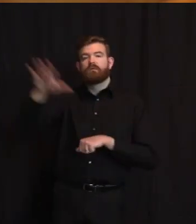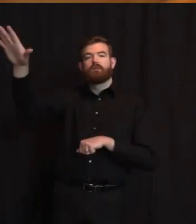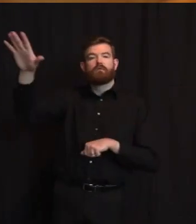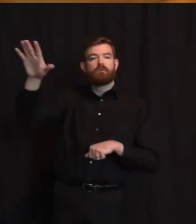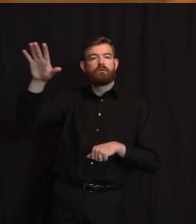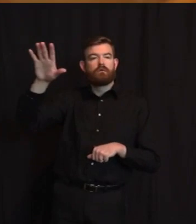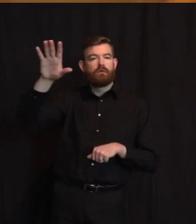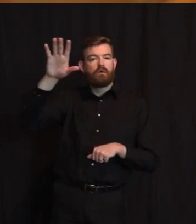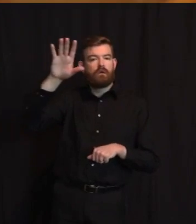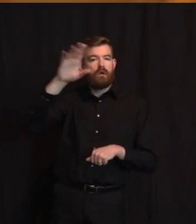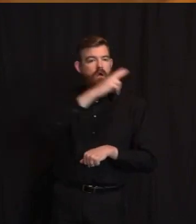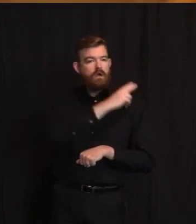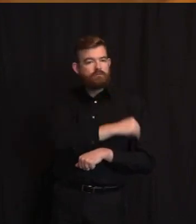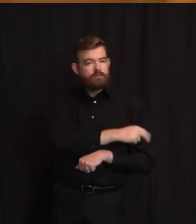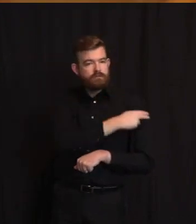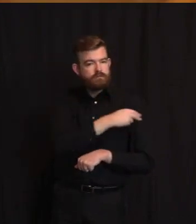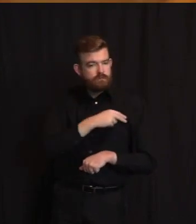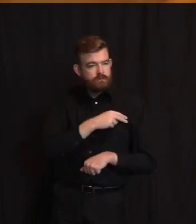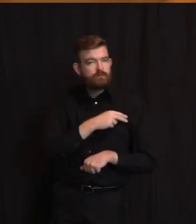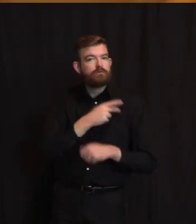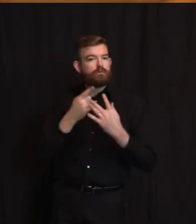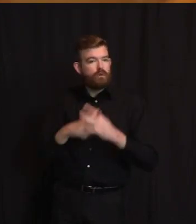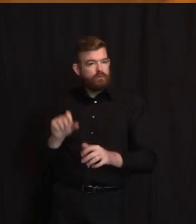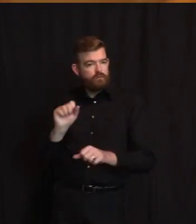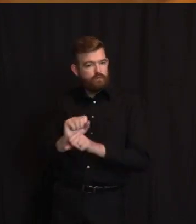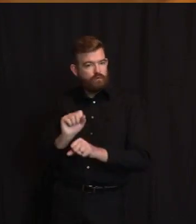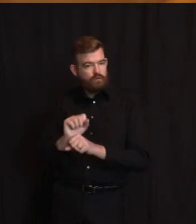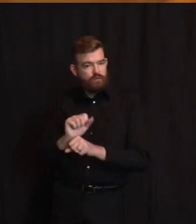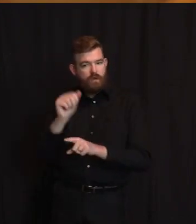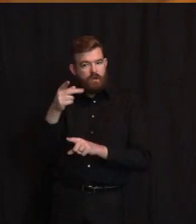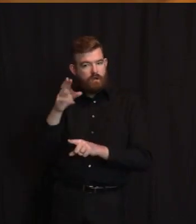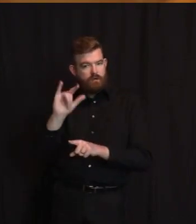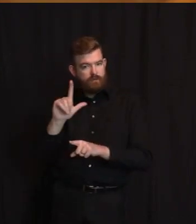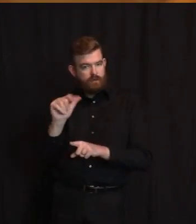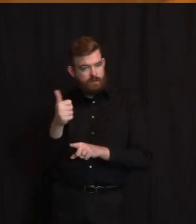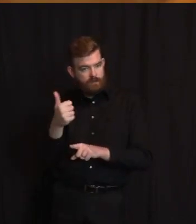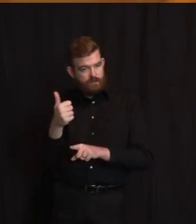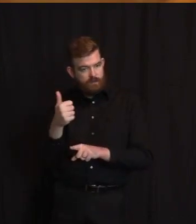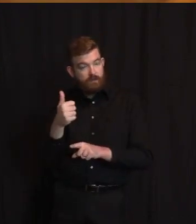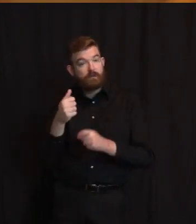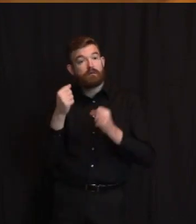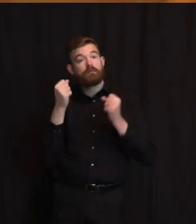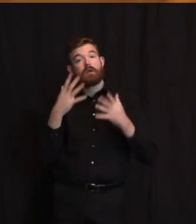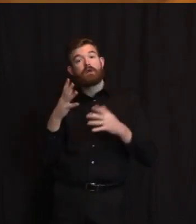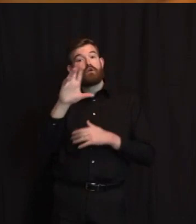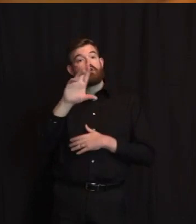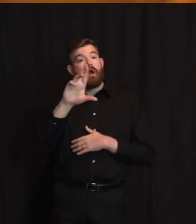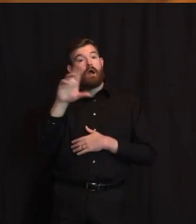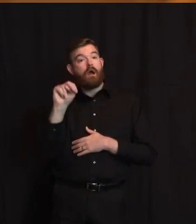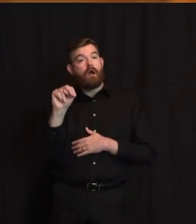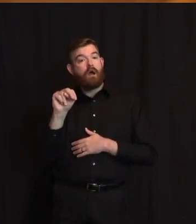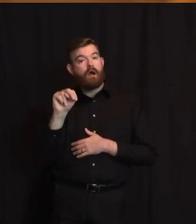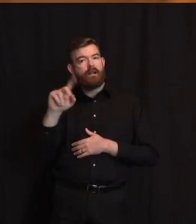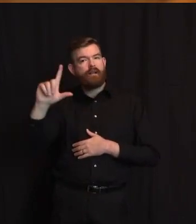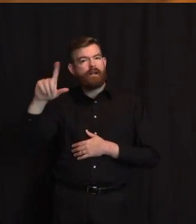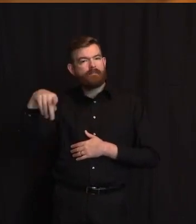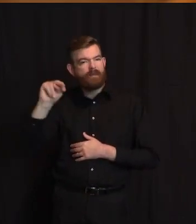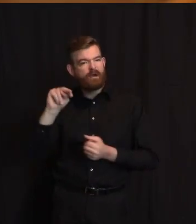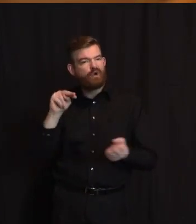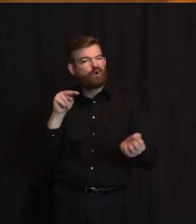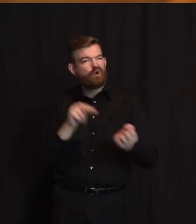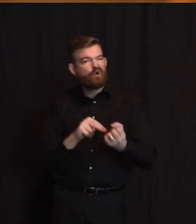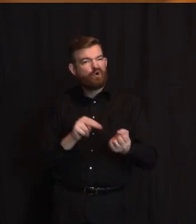April 10th. 330 RNs and LPNs, their information has been sent to